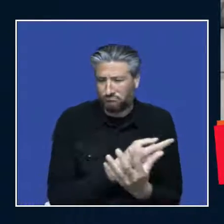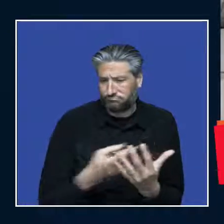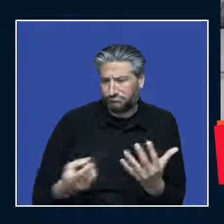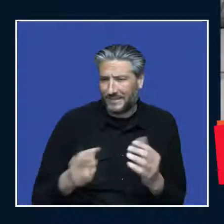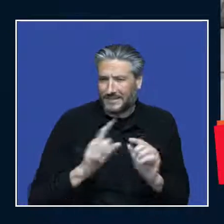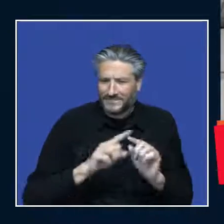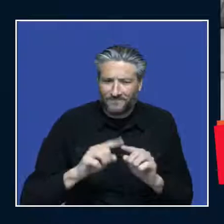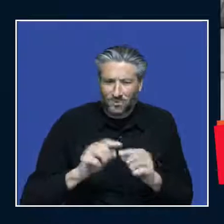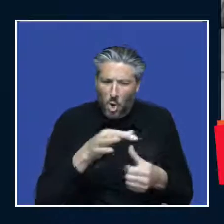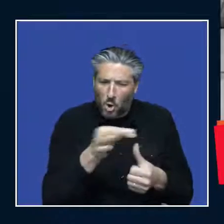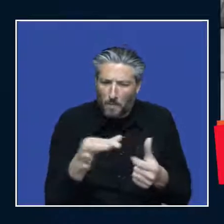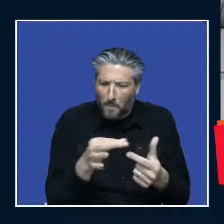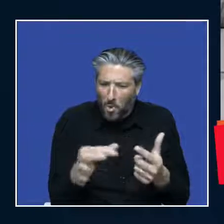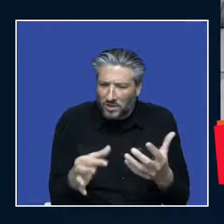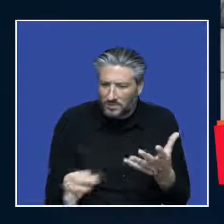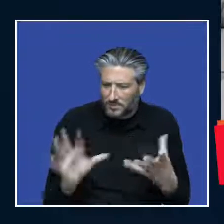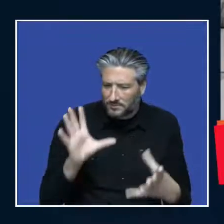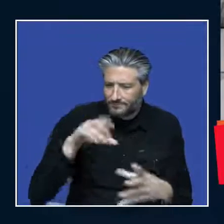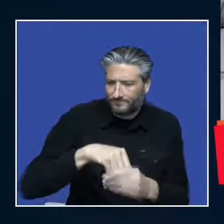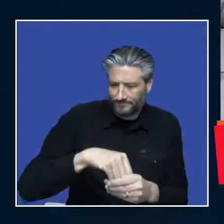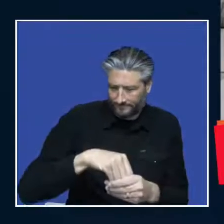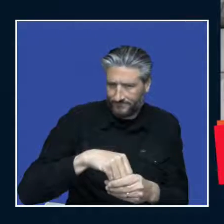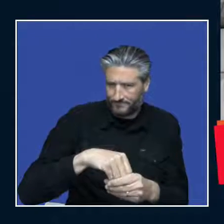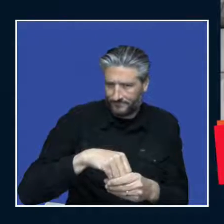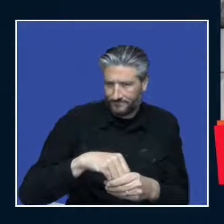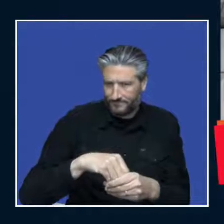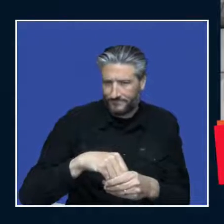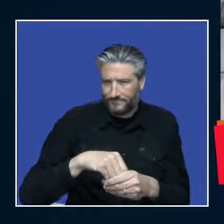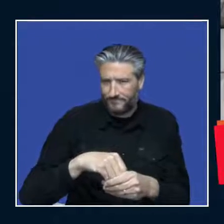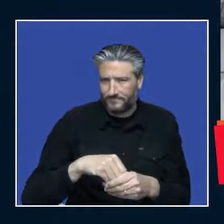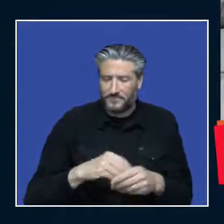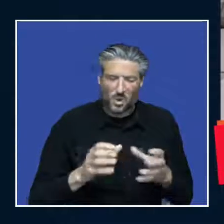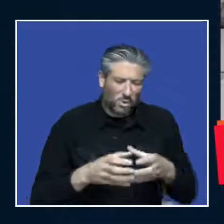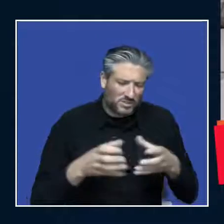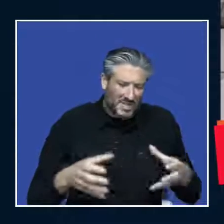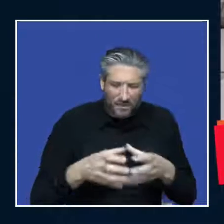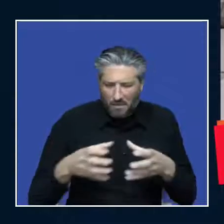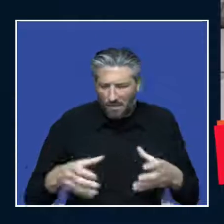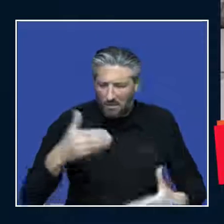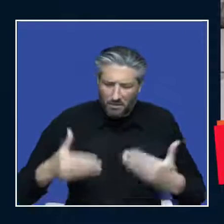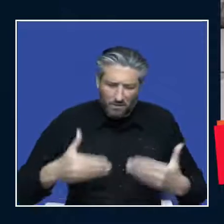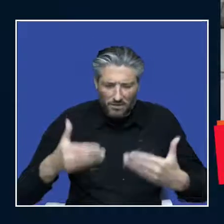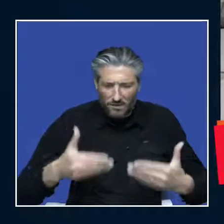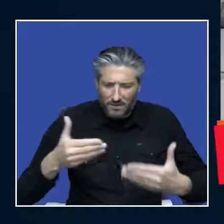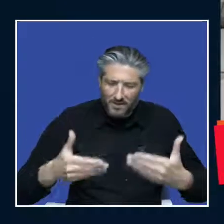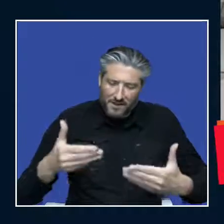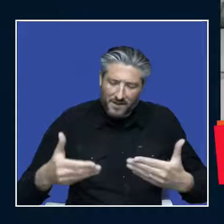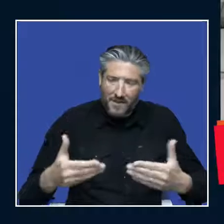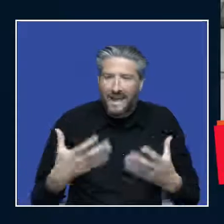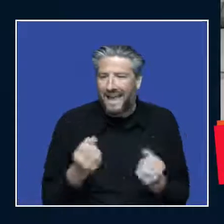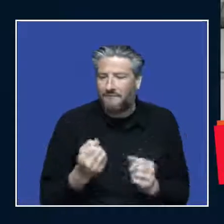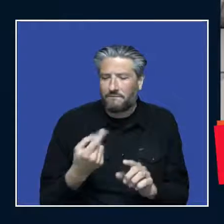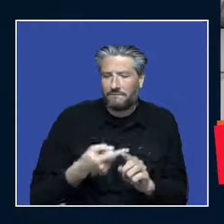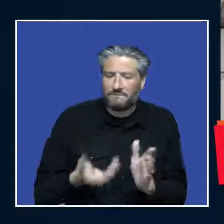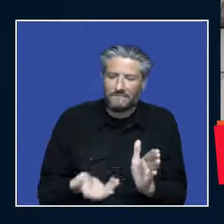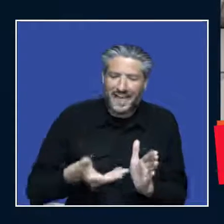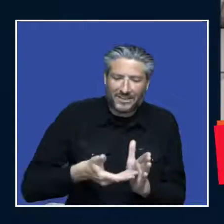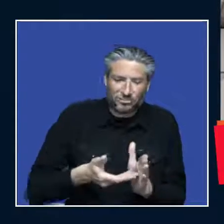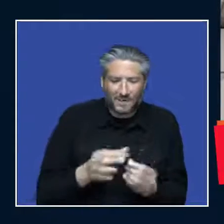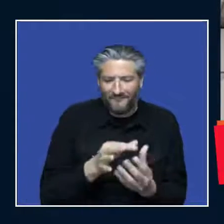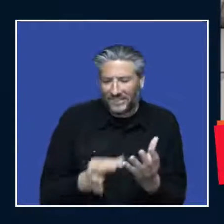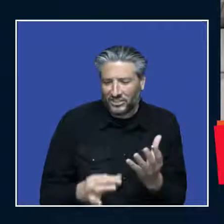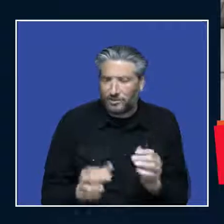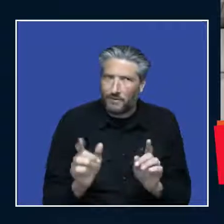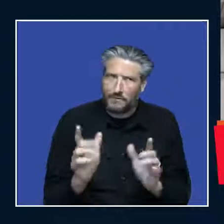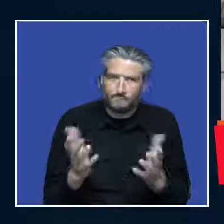one C where the containers are running in. And then there are additional features like also like the UI, which I used here on my machine.